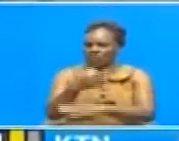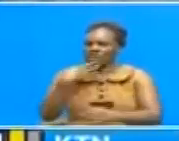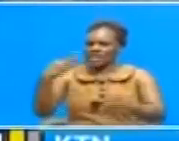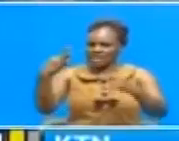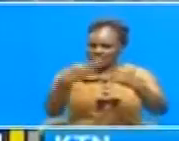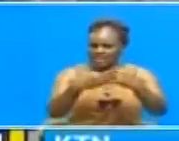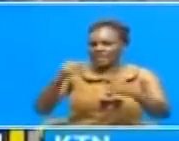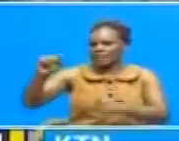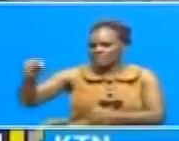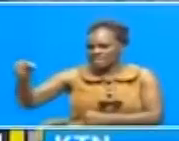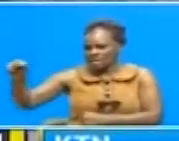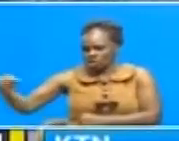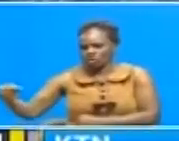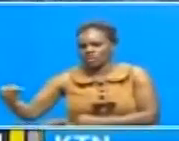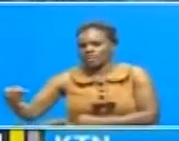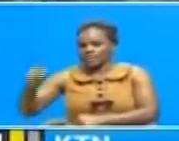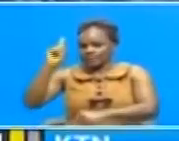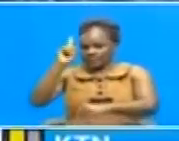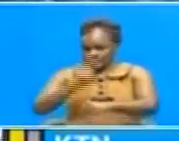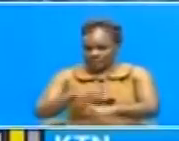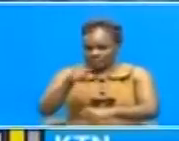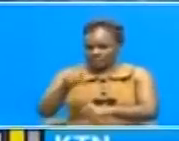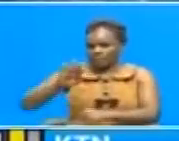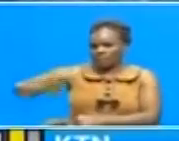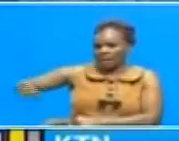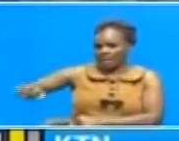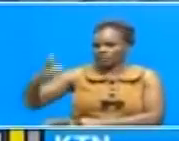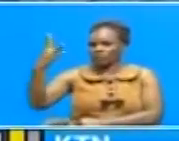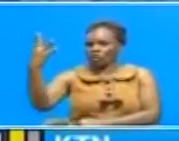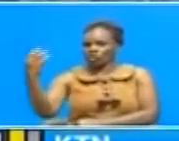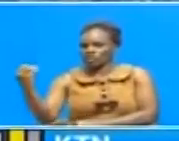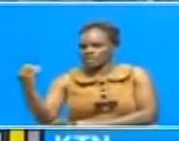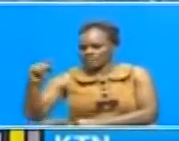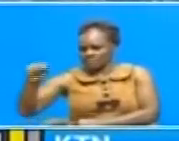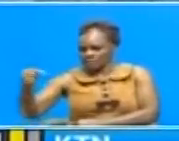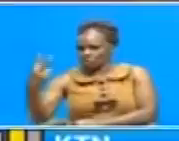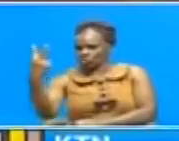million shillings in his accounts. At the time, his balance was 14 million shillings